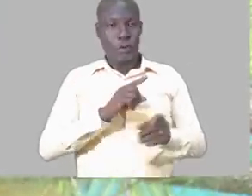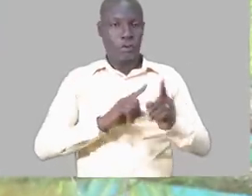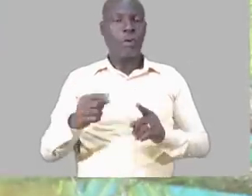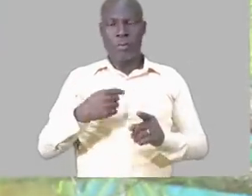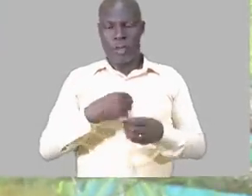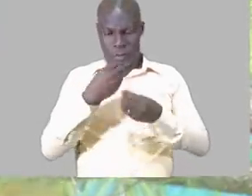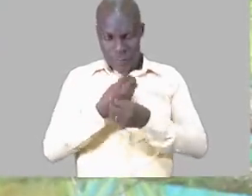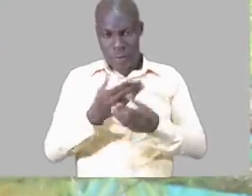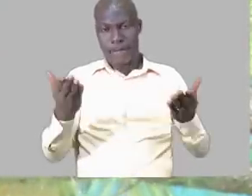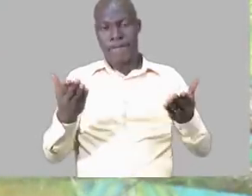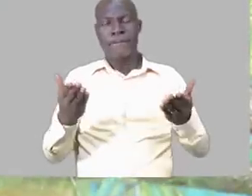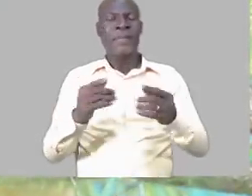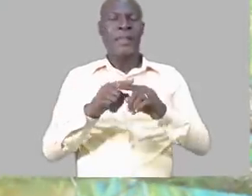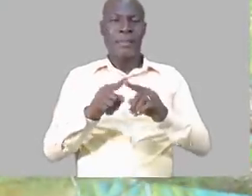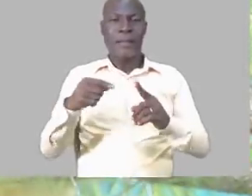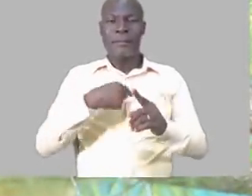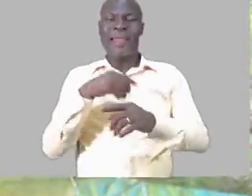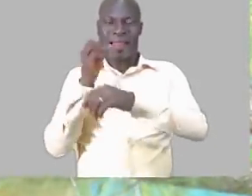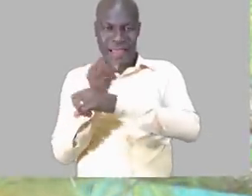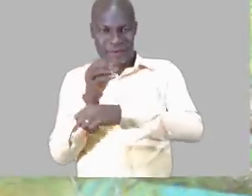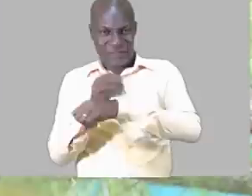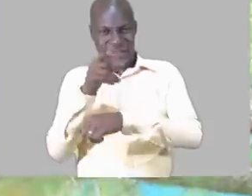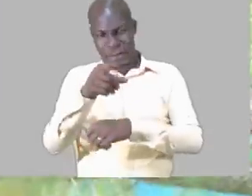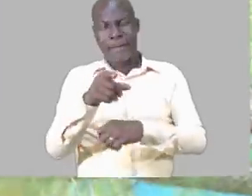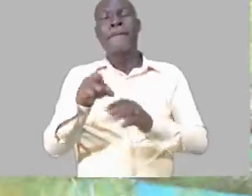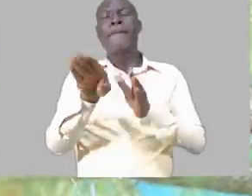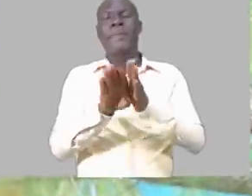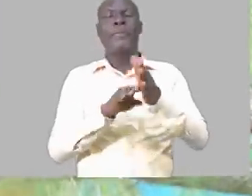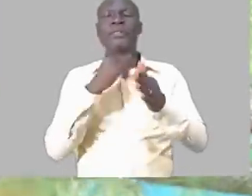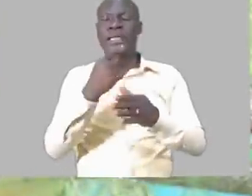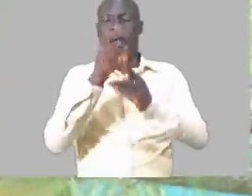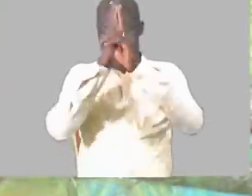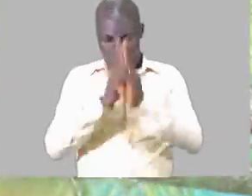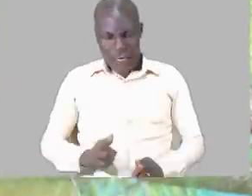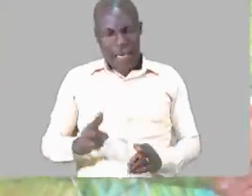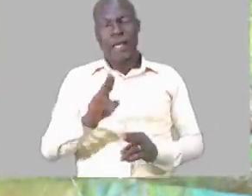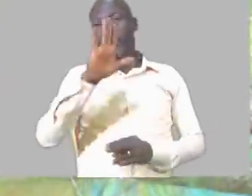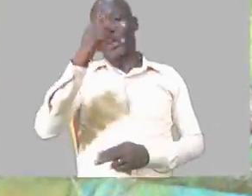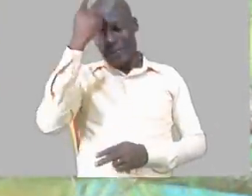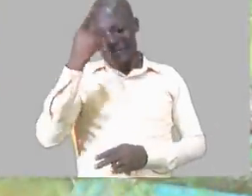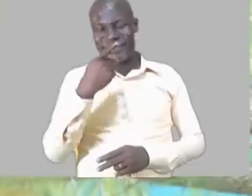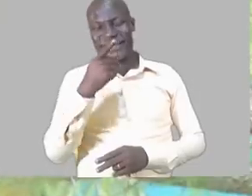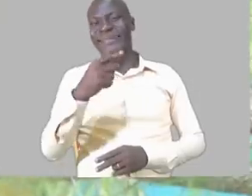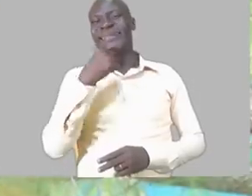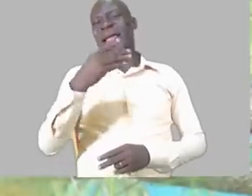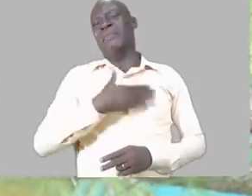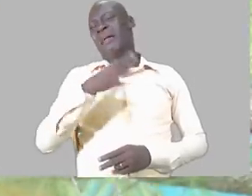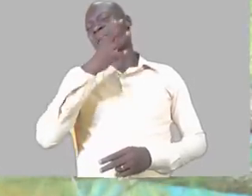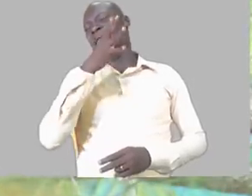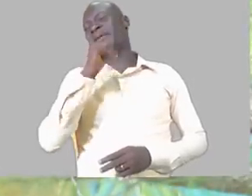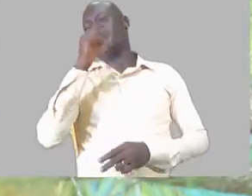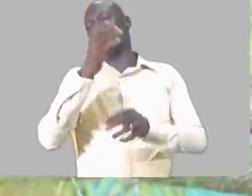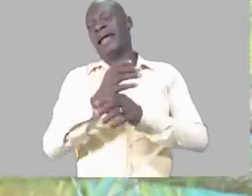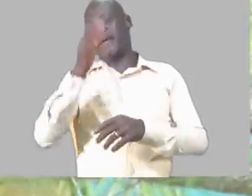so basi ye tu fo aka cho se Bible said di wuna ani wajani na wo da wa ni be ka se e na me maame anhweme e na